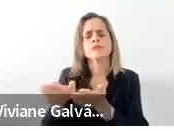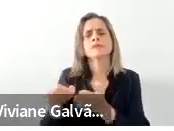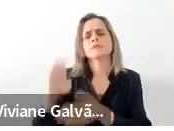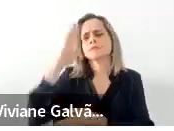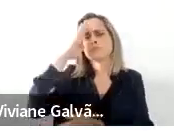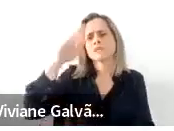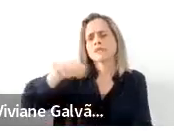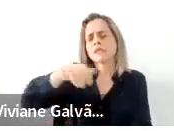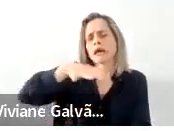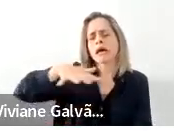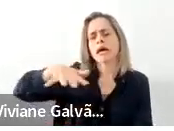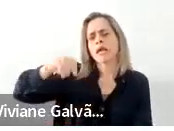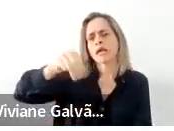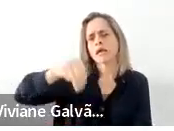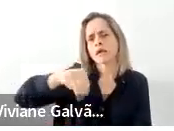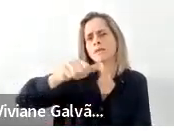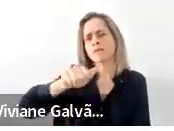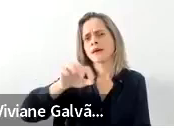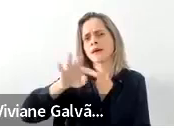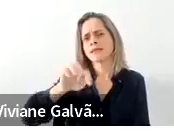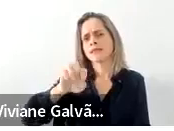of capital, Marx's capital.